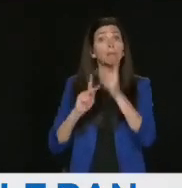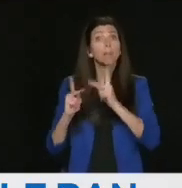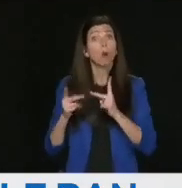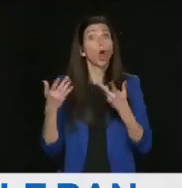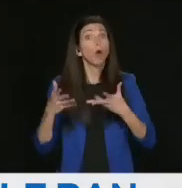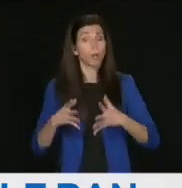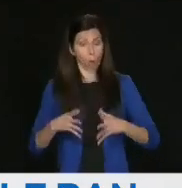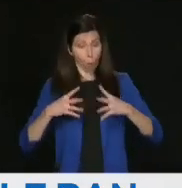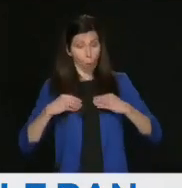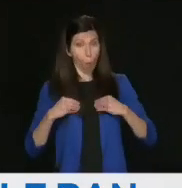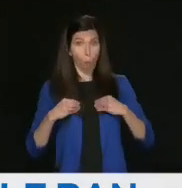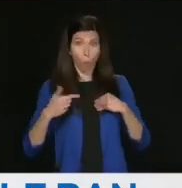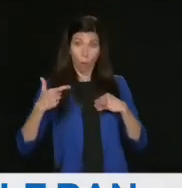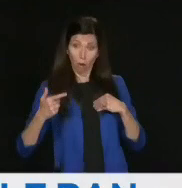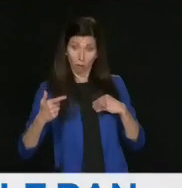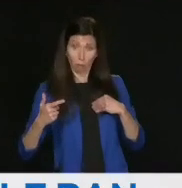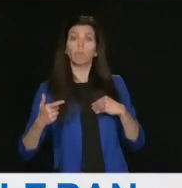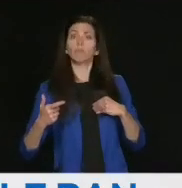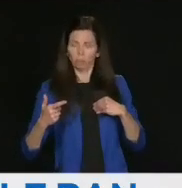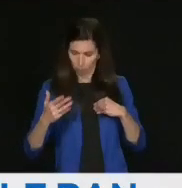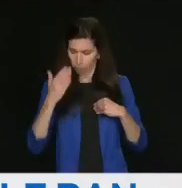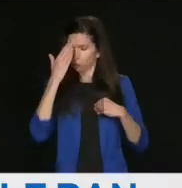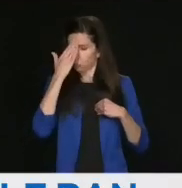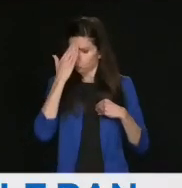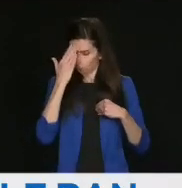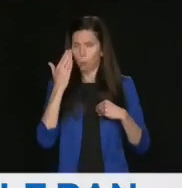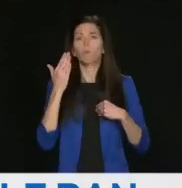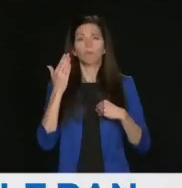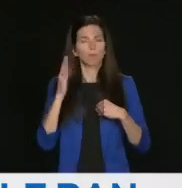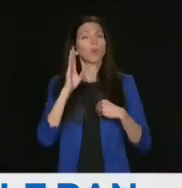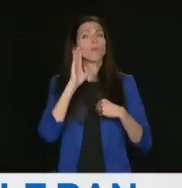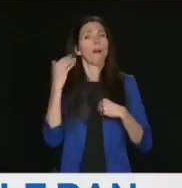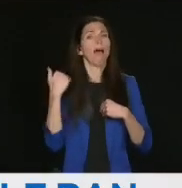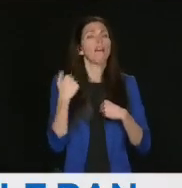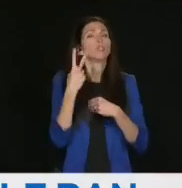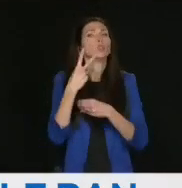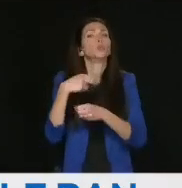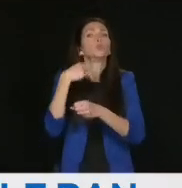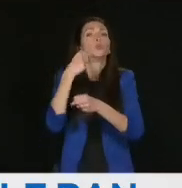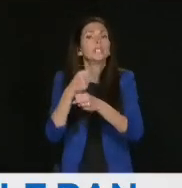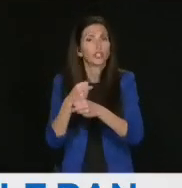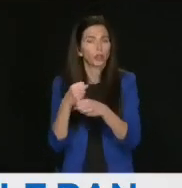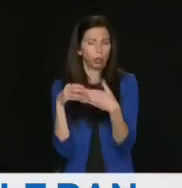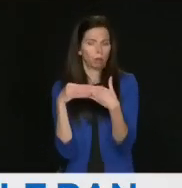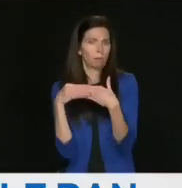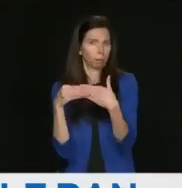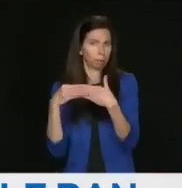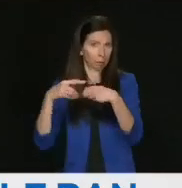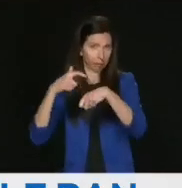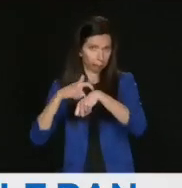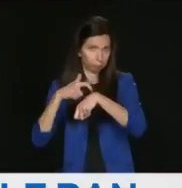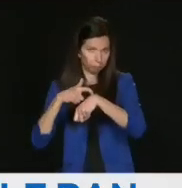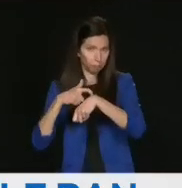law, there will be a 2-year amnesty period, and we will legislate fair compensation.